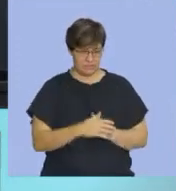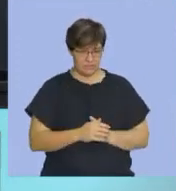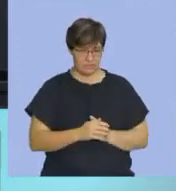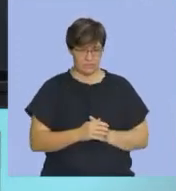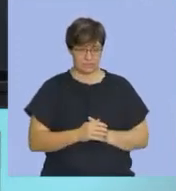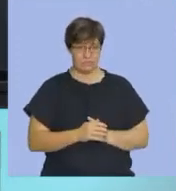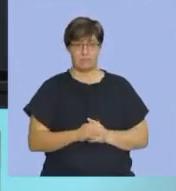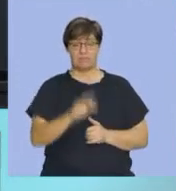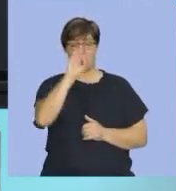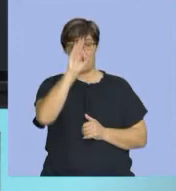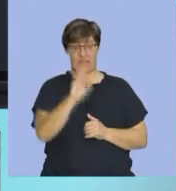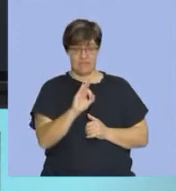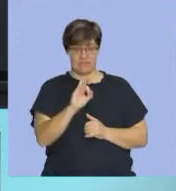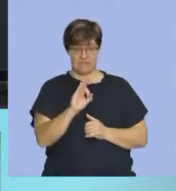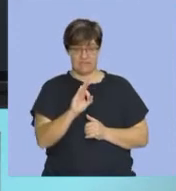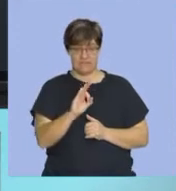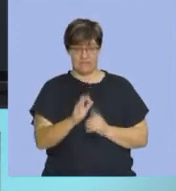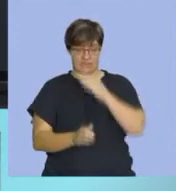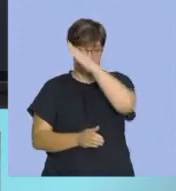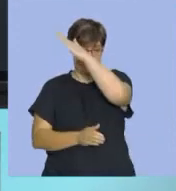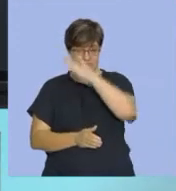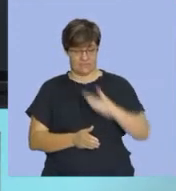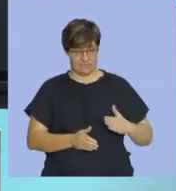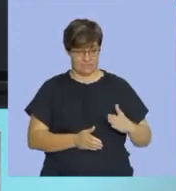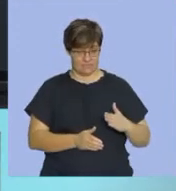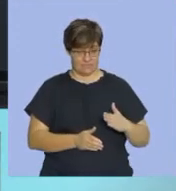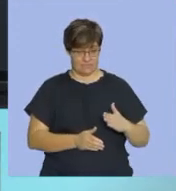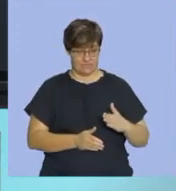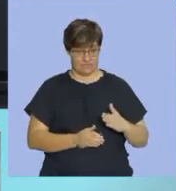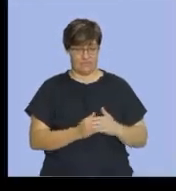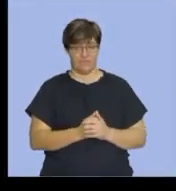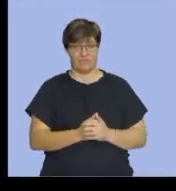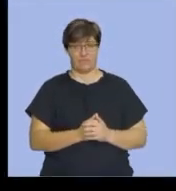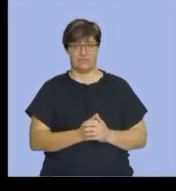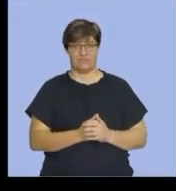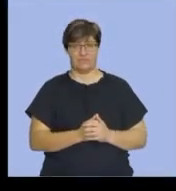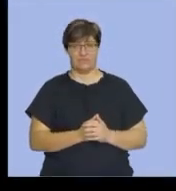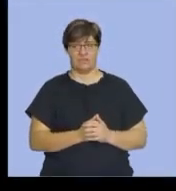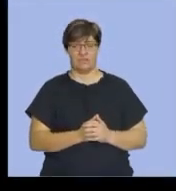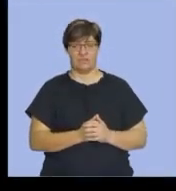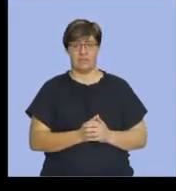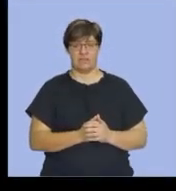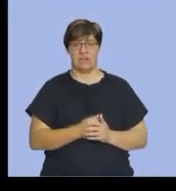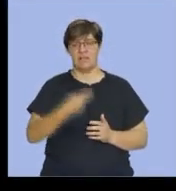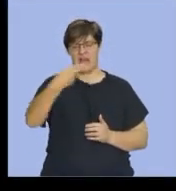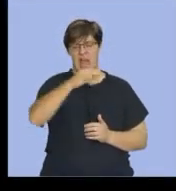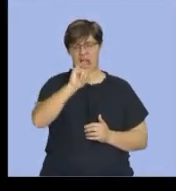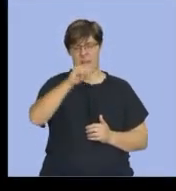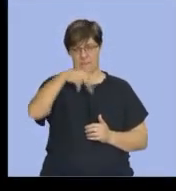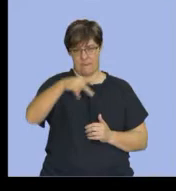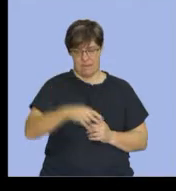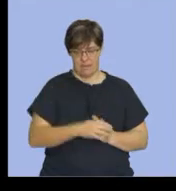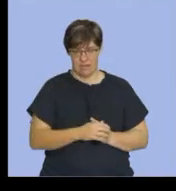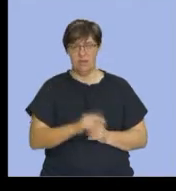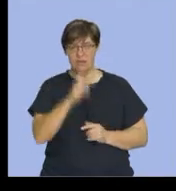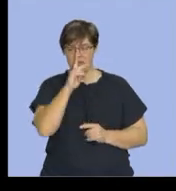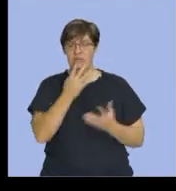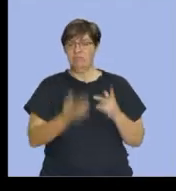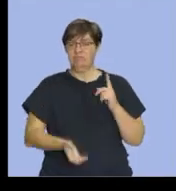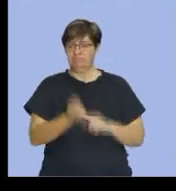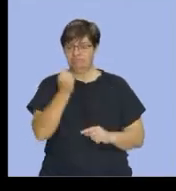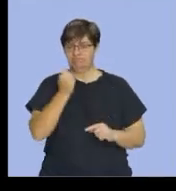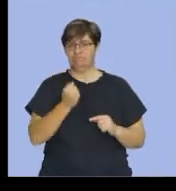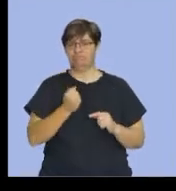So F is the hypotenuse. So if we go and I say, let's find the